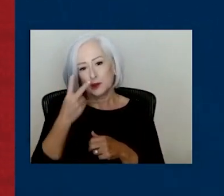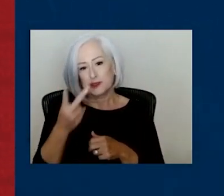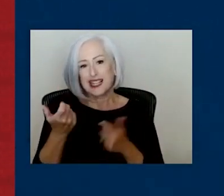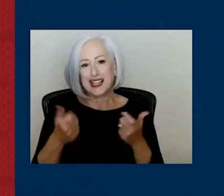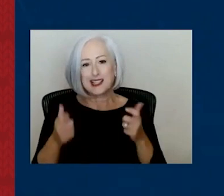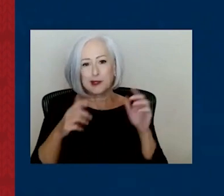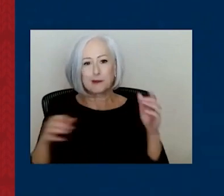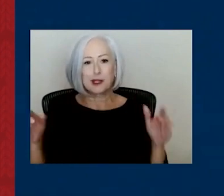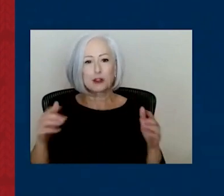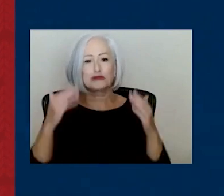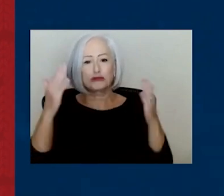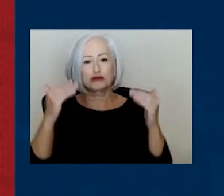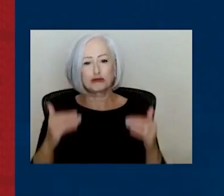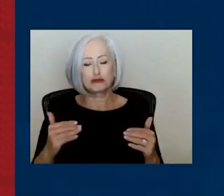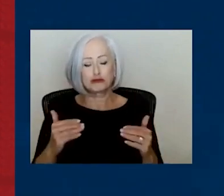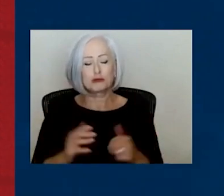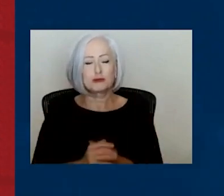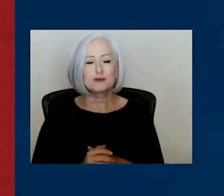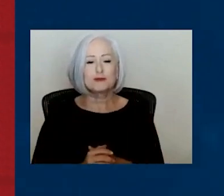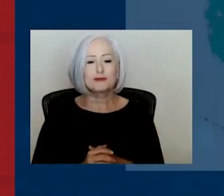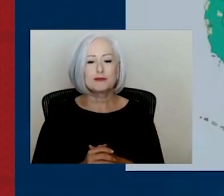slide.